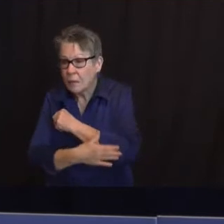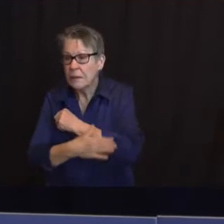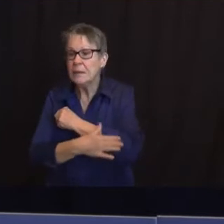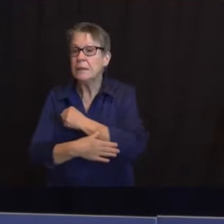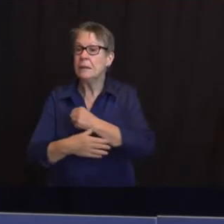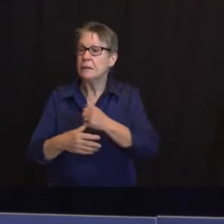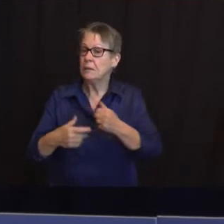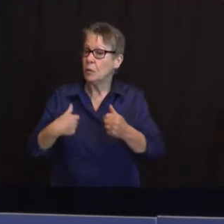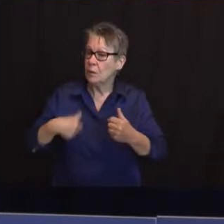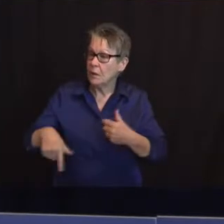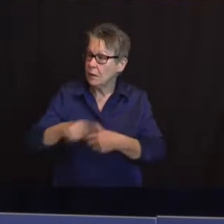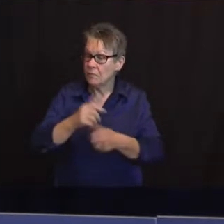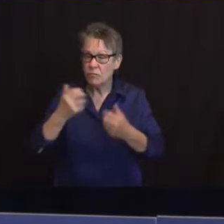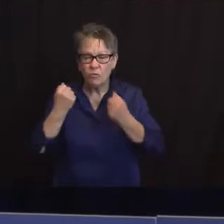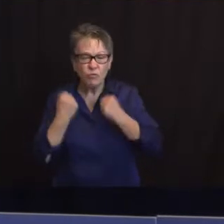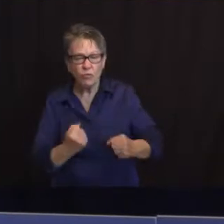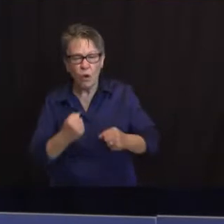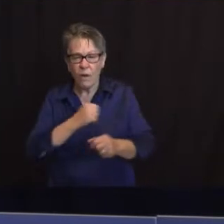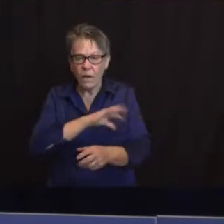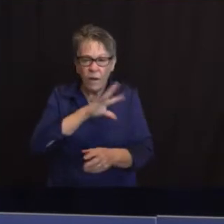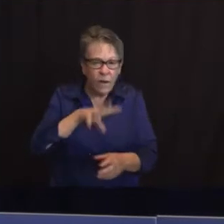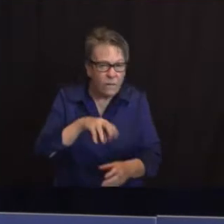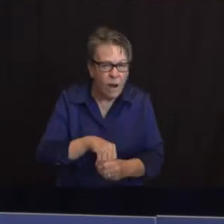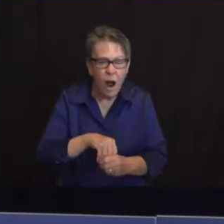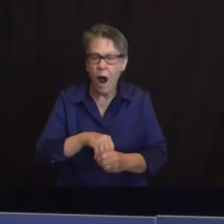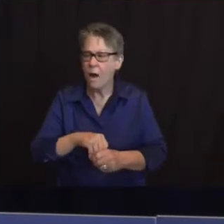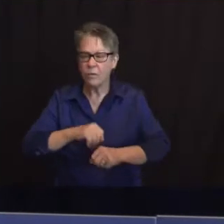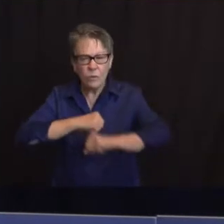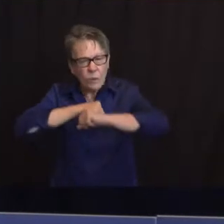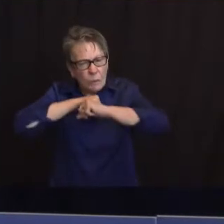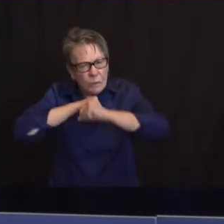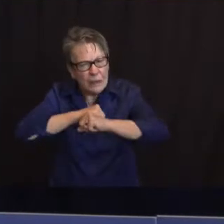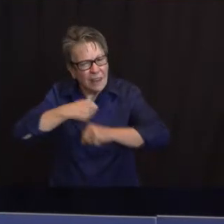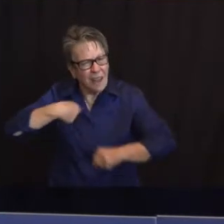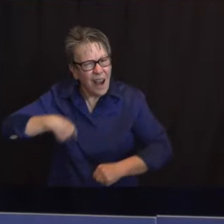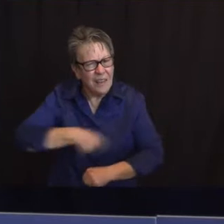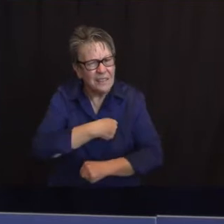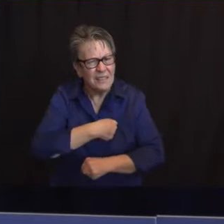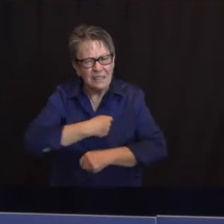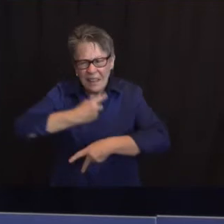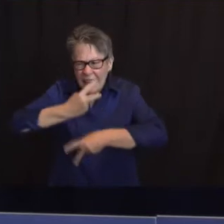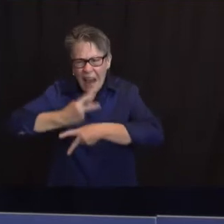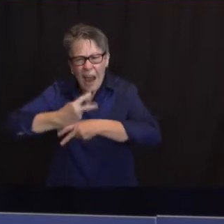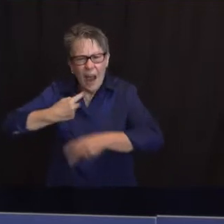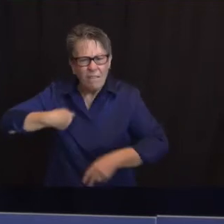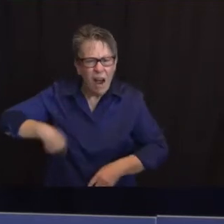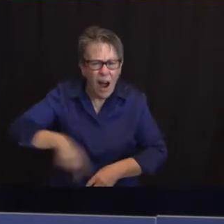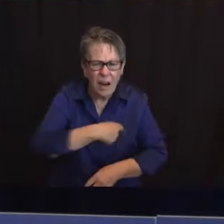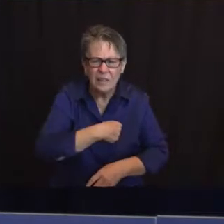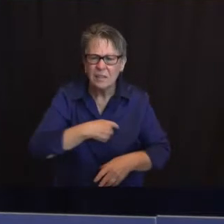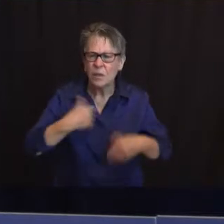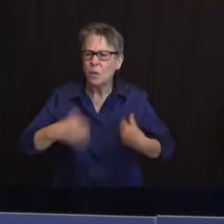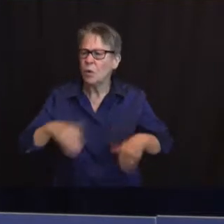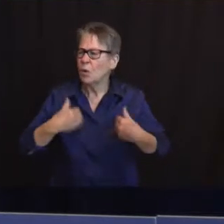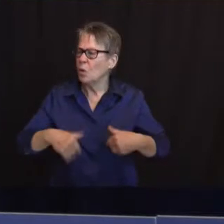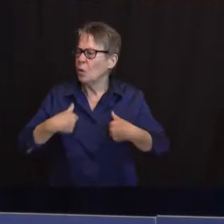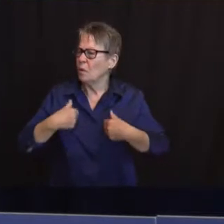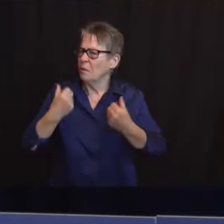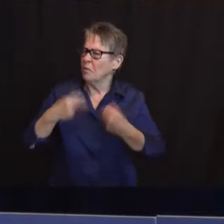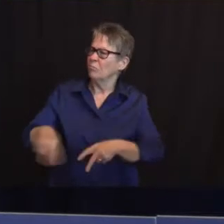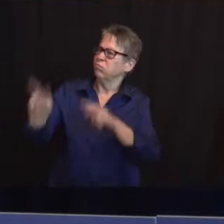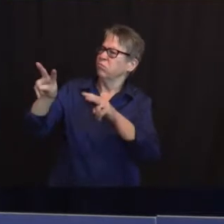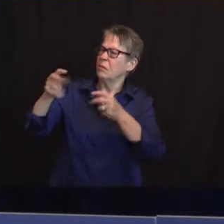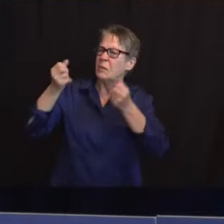and healthy. These individuals are truly the unsung heroes of this pandemic. Public health officials are the boots on the